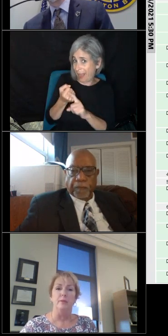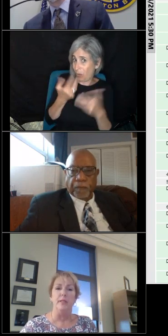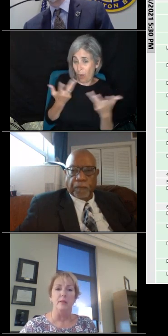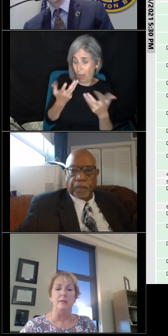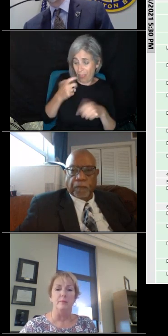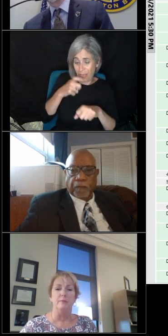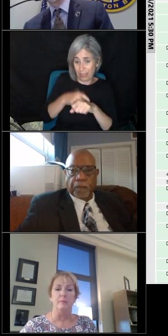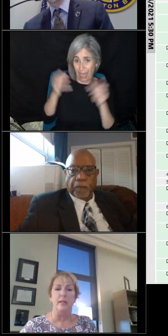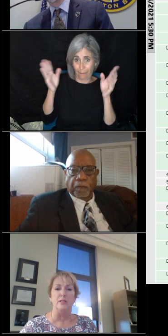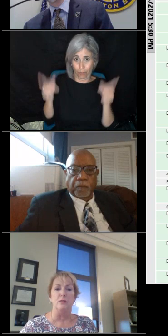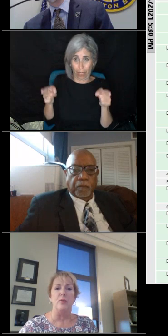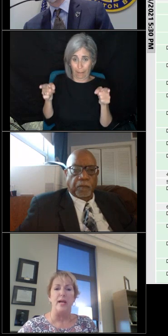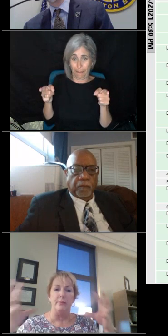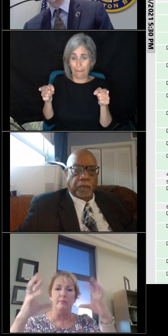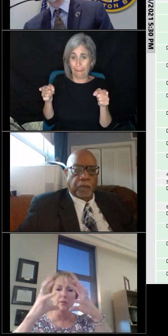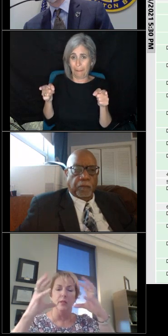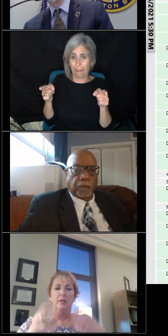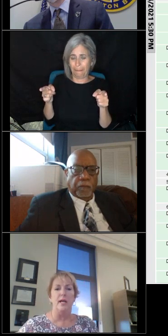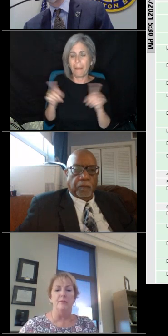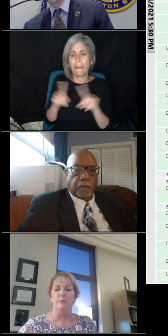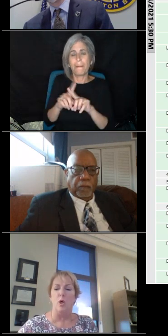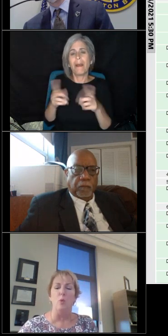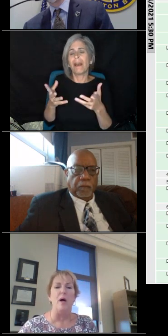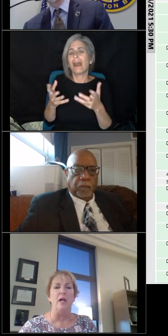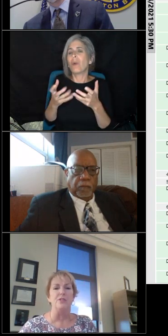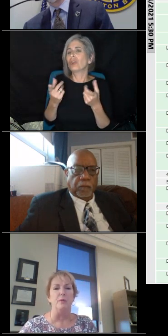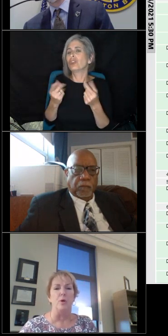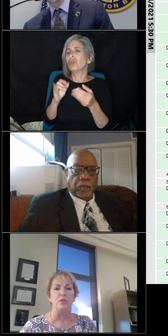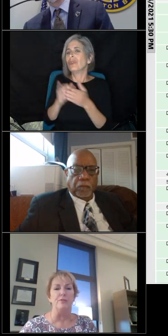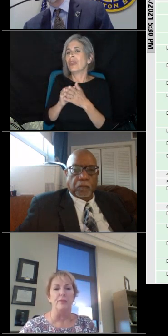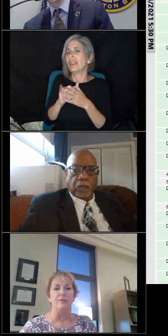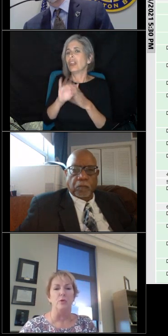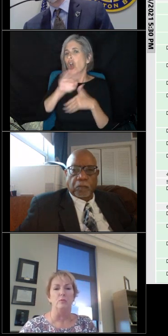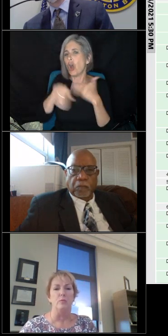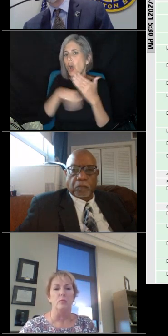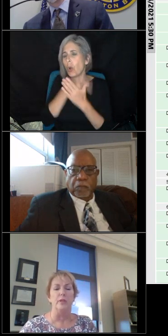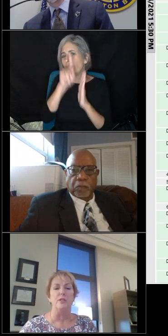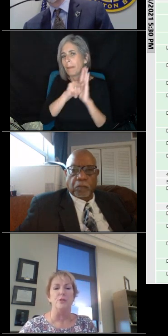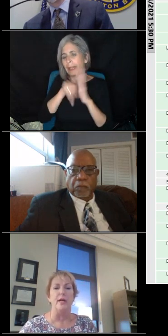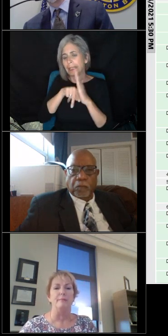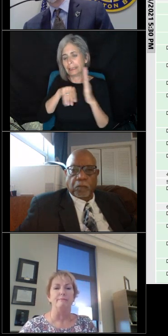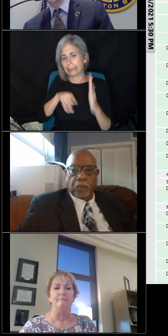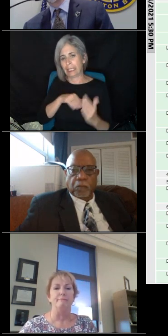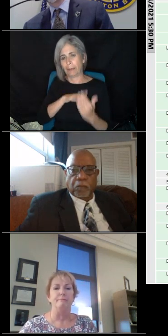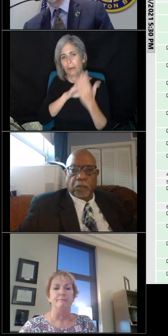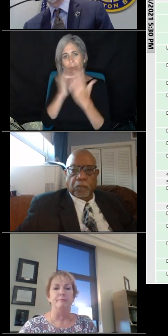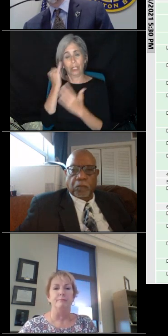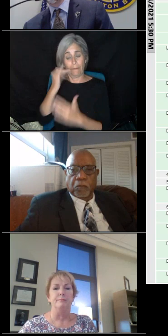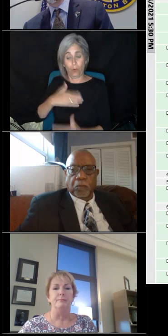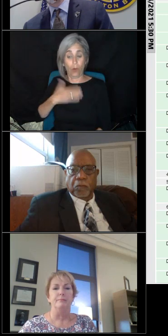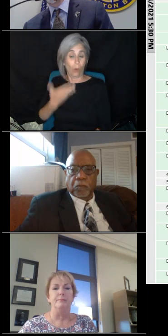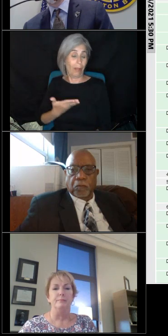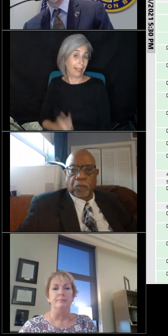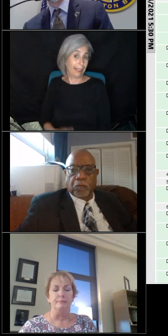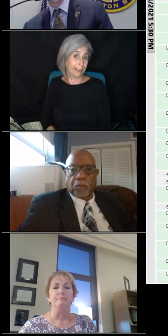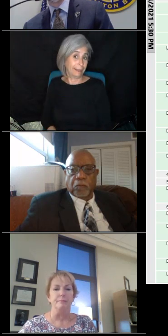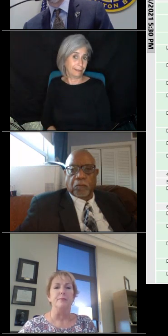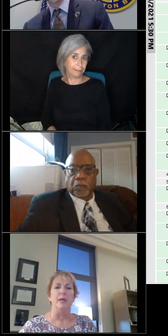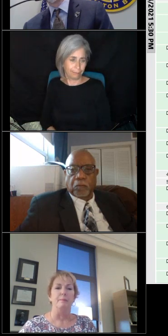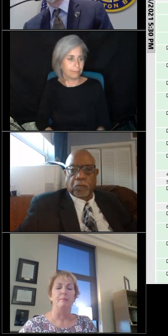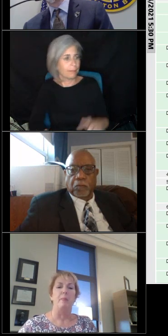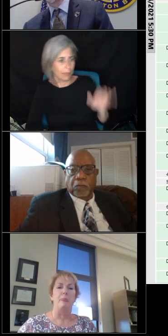frame. But I'd like to do that in kind of a whole policy approach if you're willing to do that. That sounds